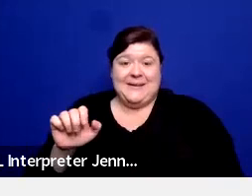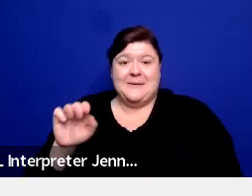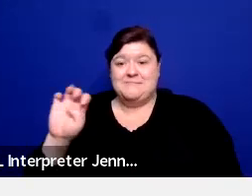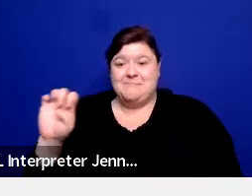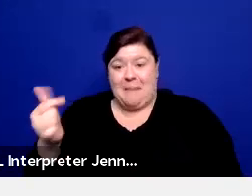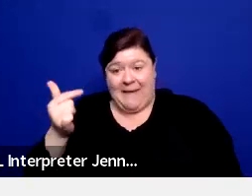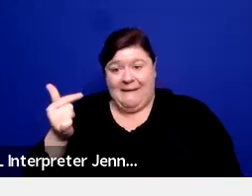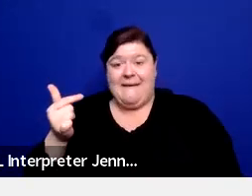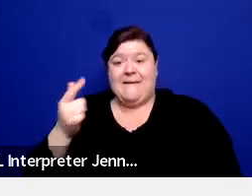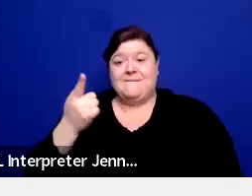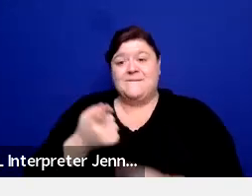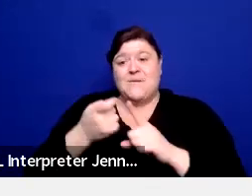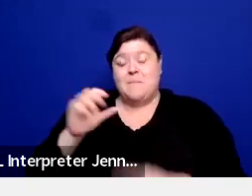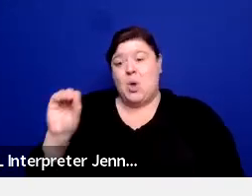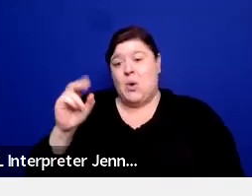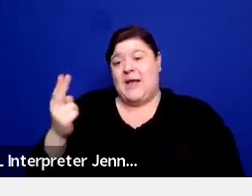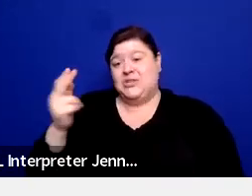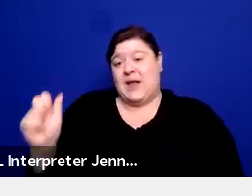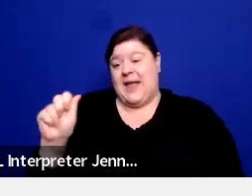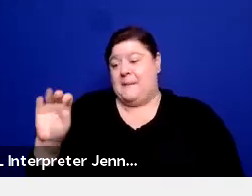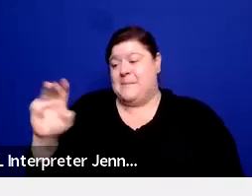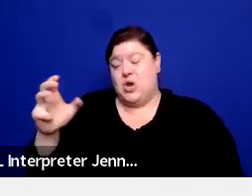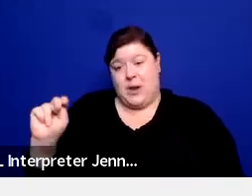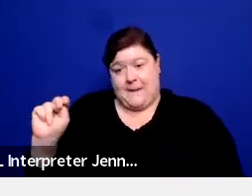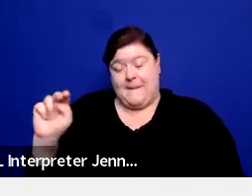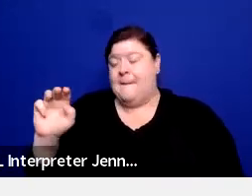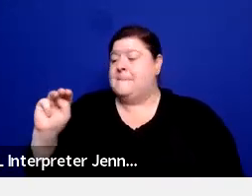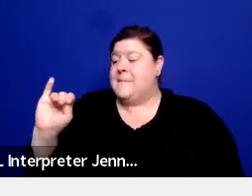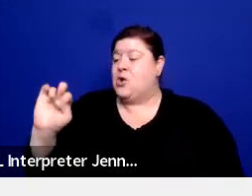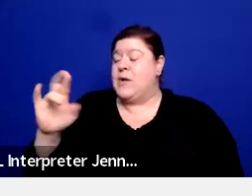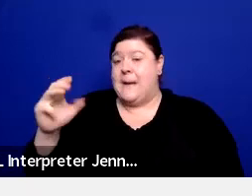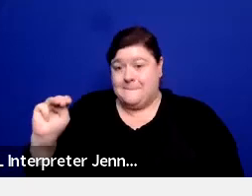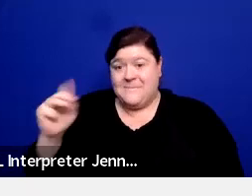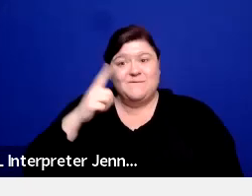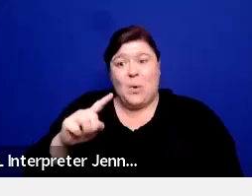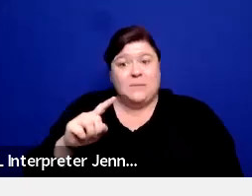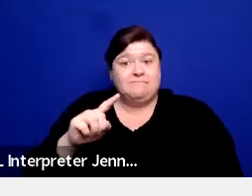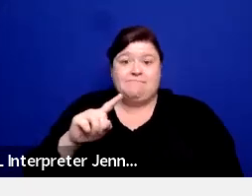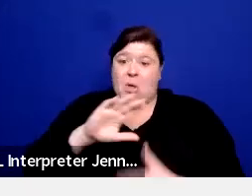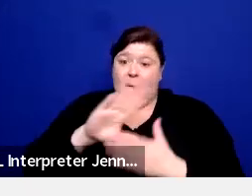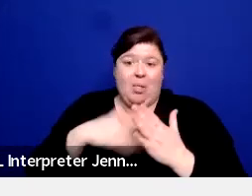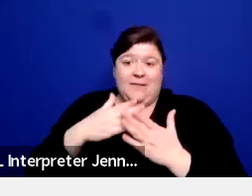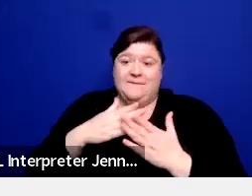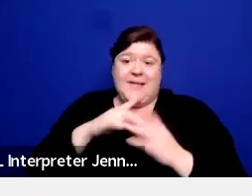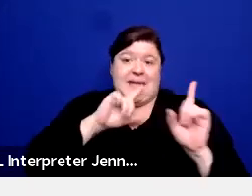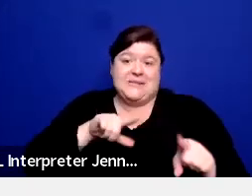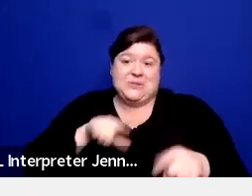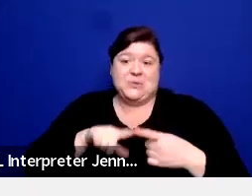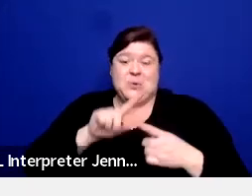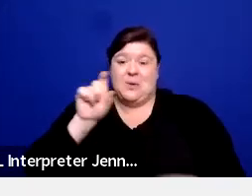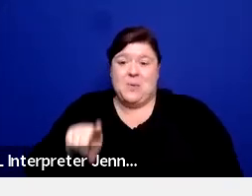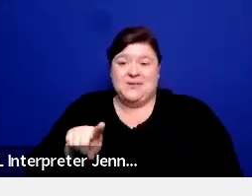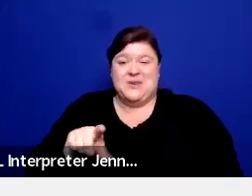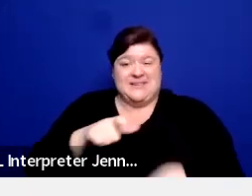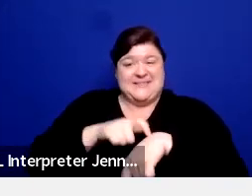Meg from OHA, and Miriam, who's joining us from ELD, for answering all of these questions. I do want to just kind of take note of